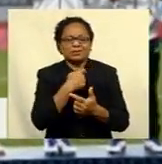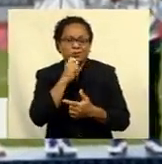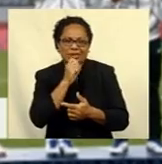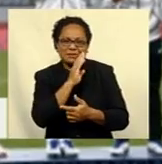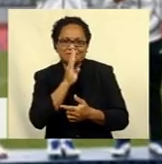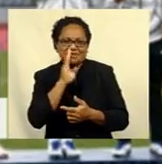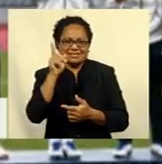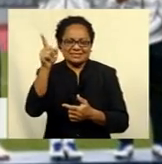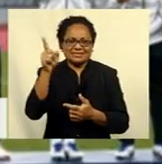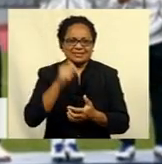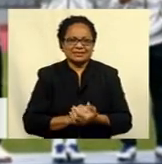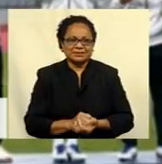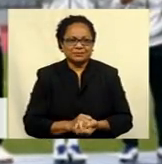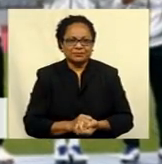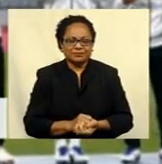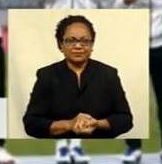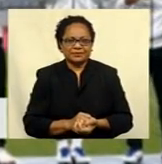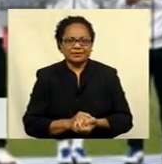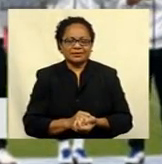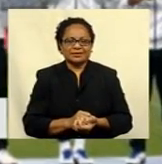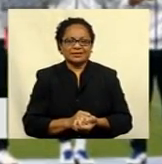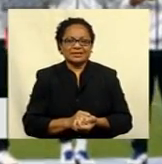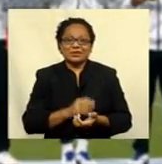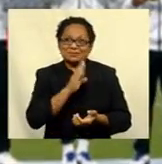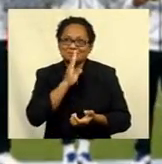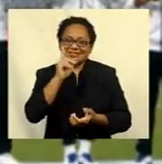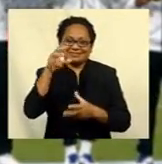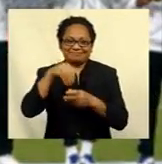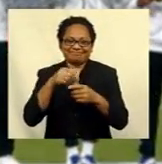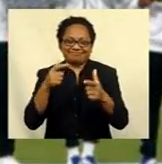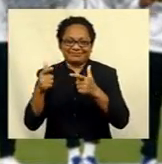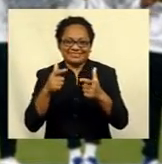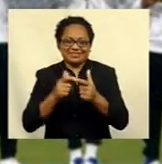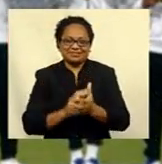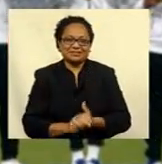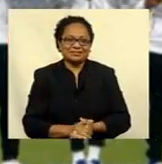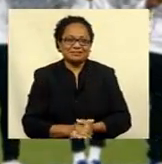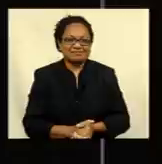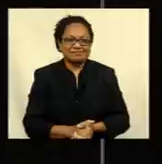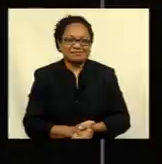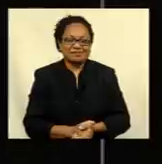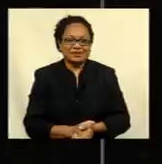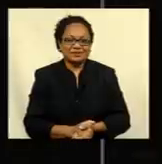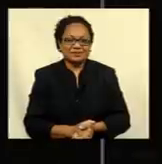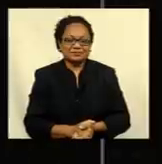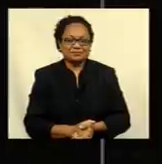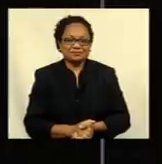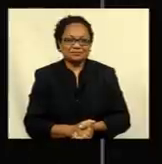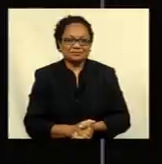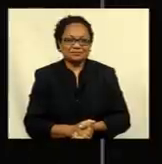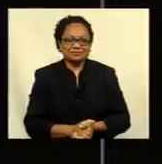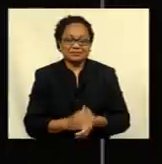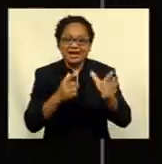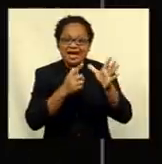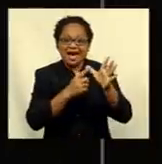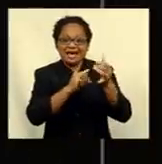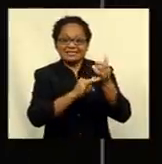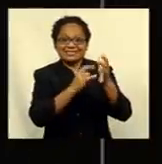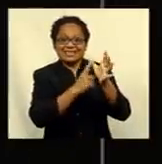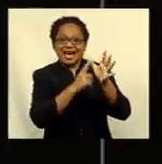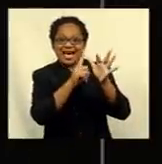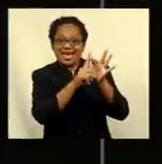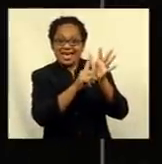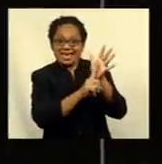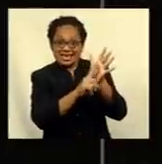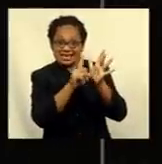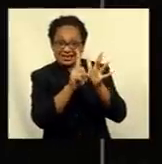great smile and moustache in our 7th jump up. Pranita Prakash, FBC Sports. And Asaeli Tuivuaka, dubbed